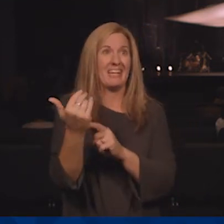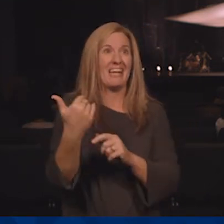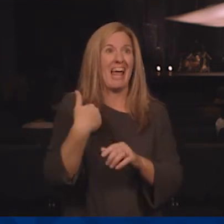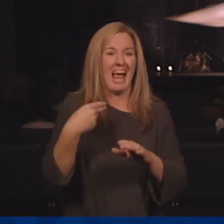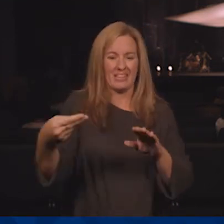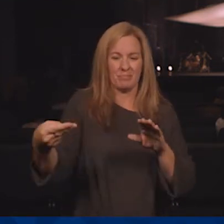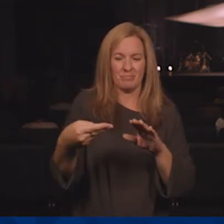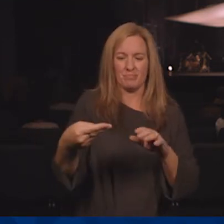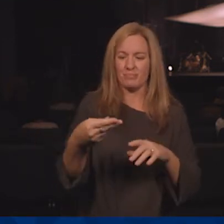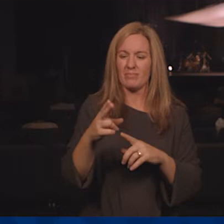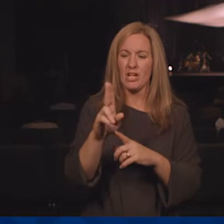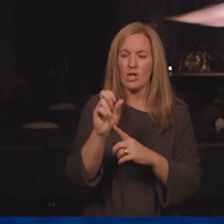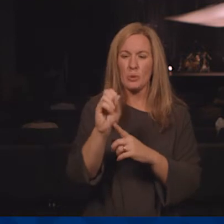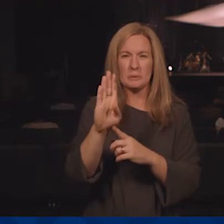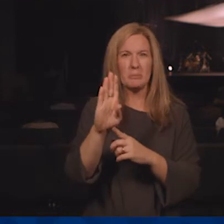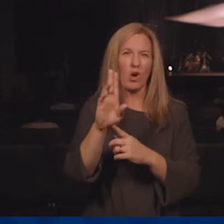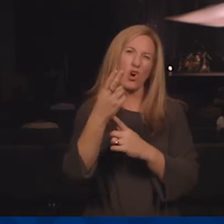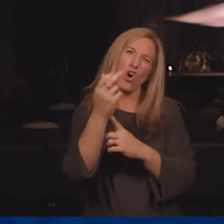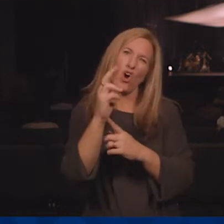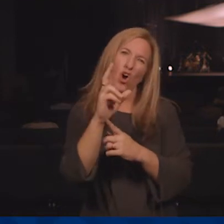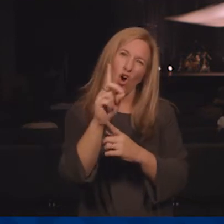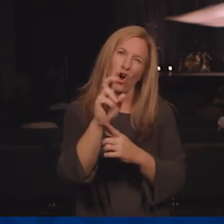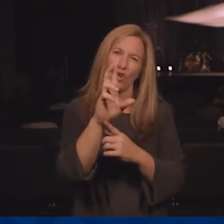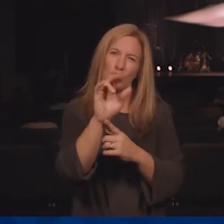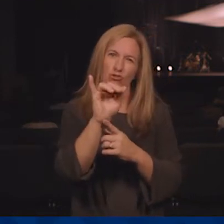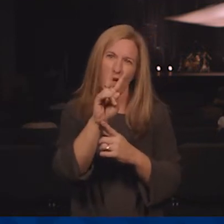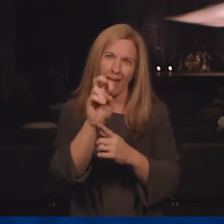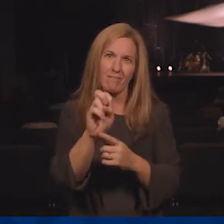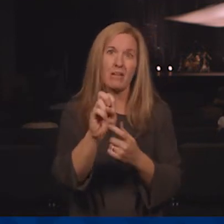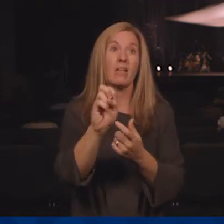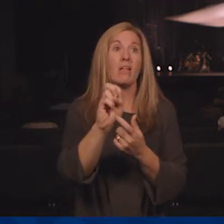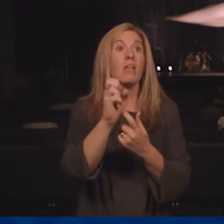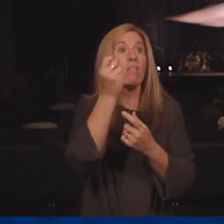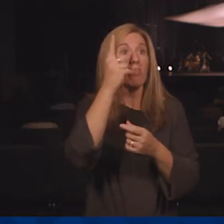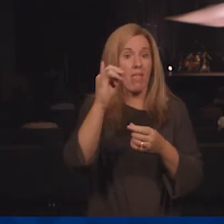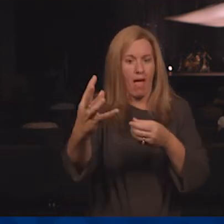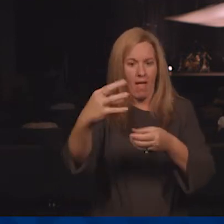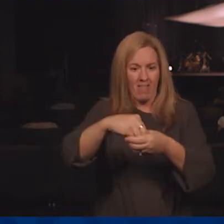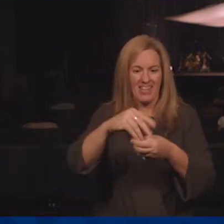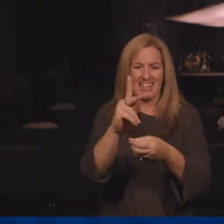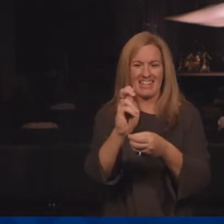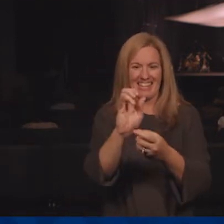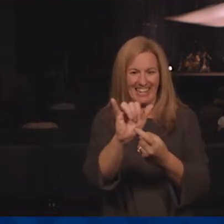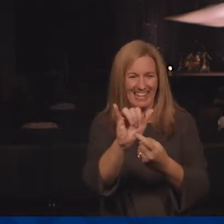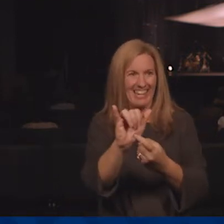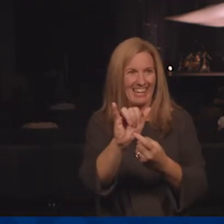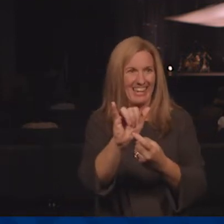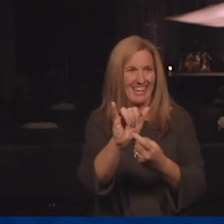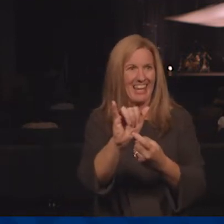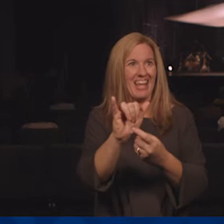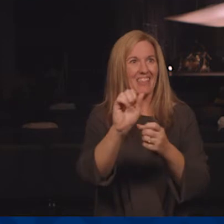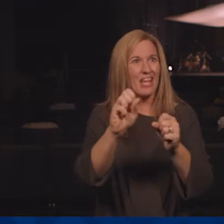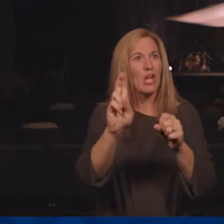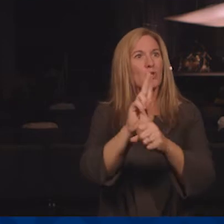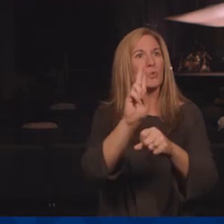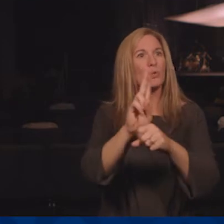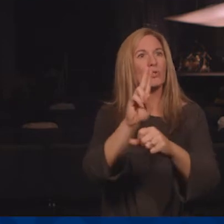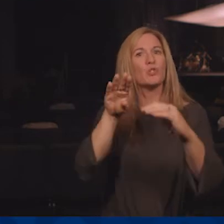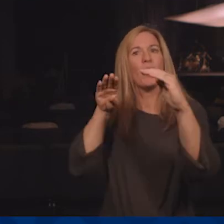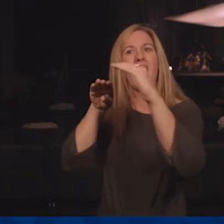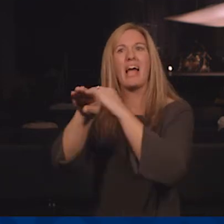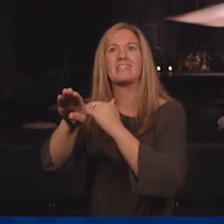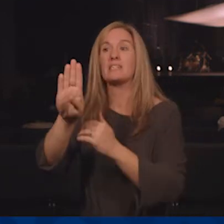key to what would now be, depending on the market, between 200 and 500 million Bitcoin. It's